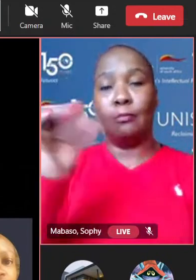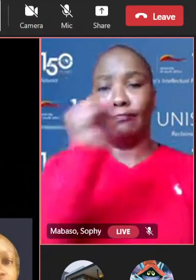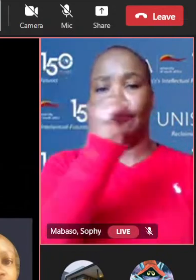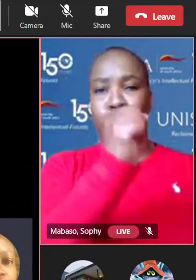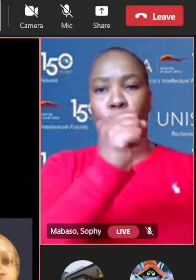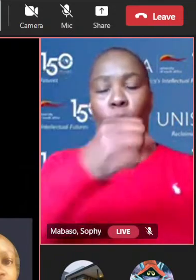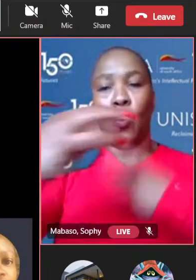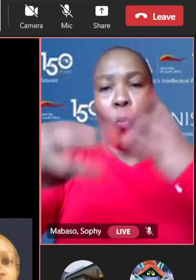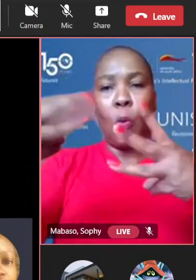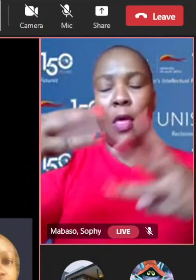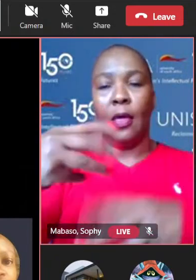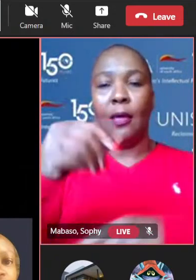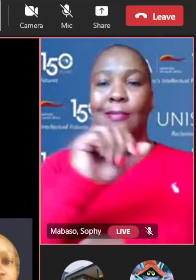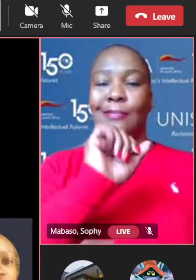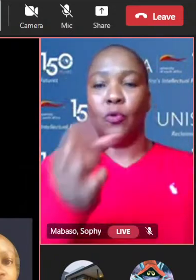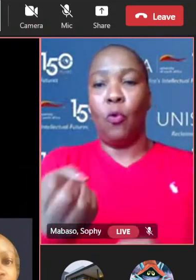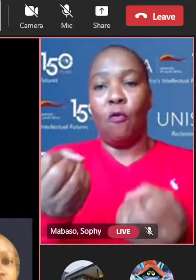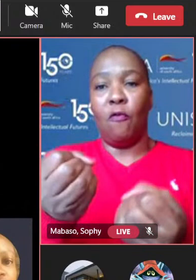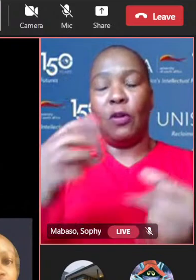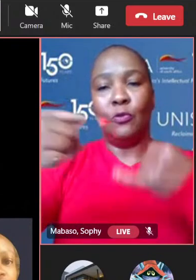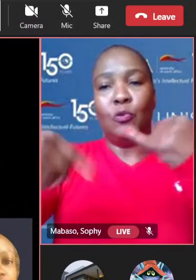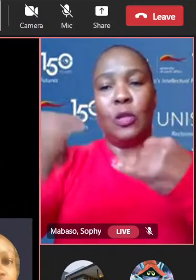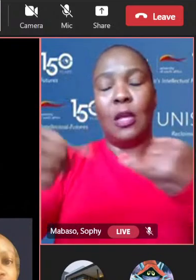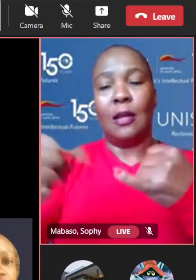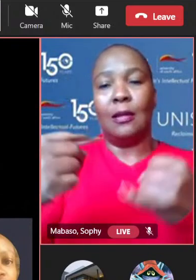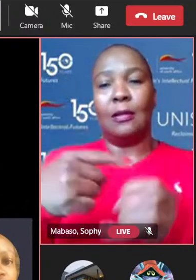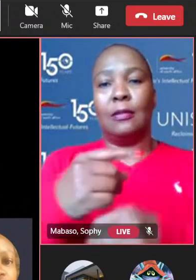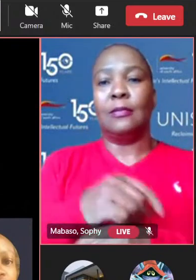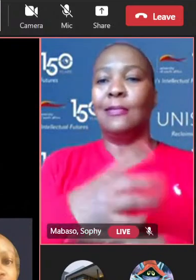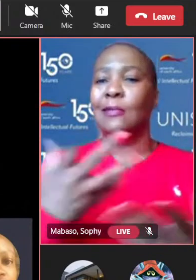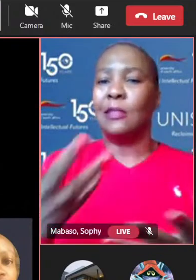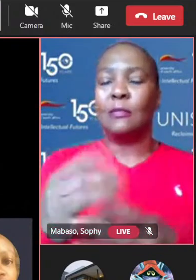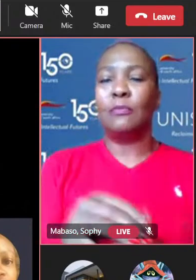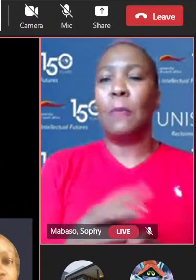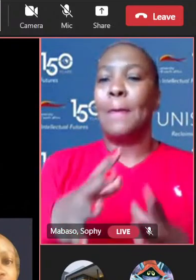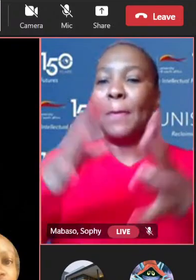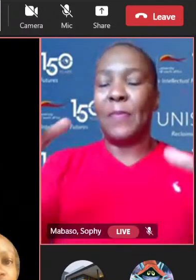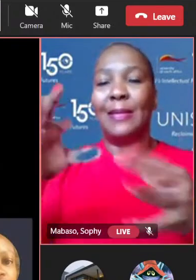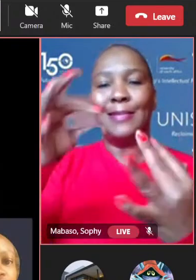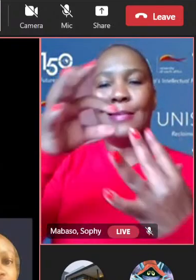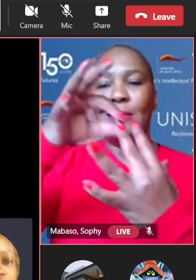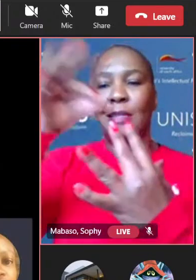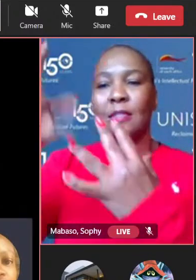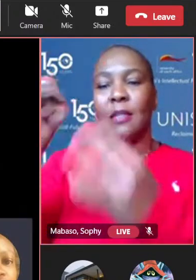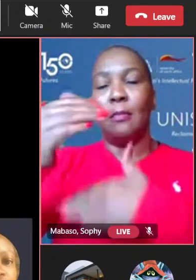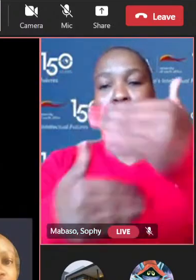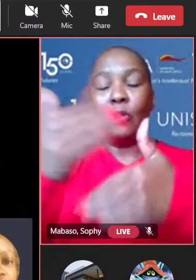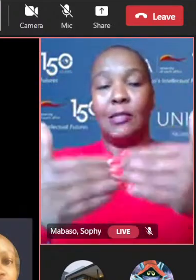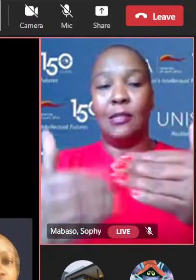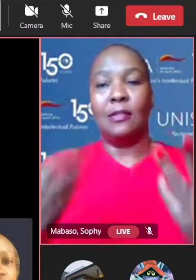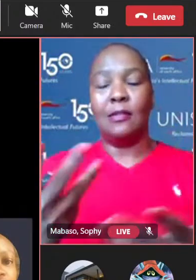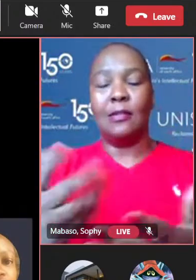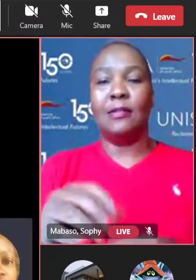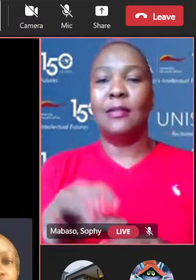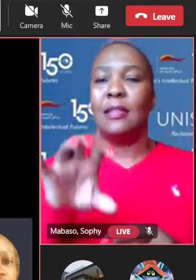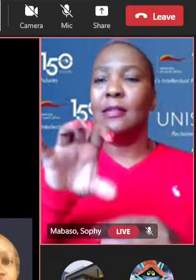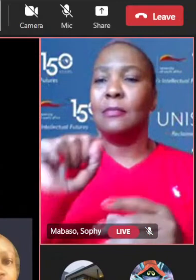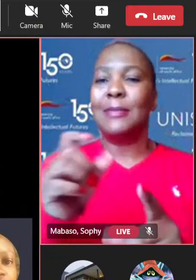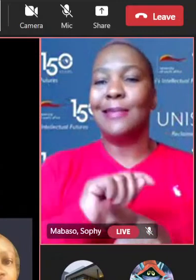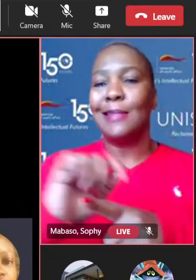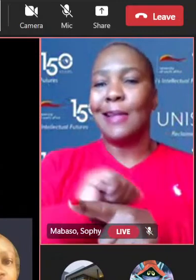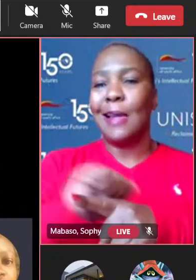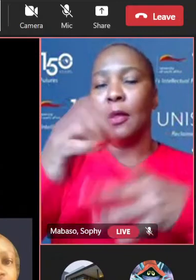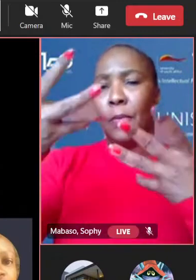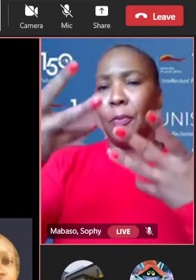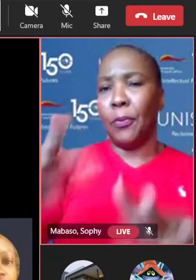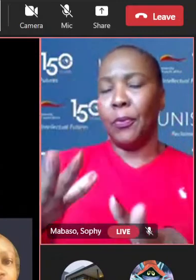offer you tutorials have gone through a vigorous selection process. They have been trained